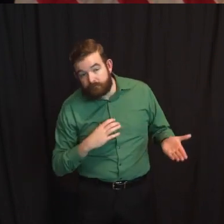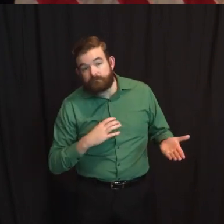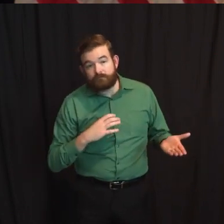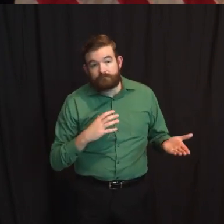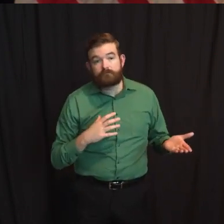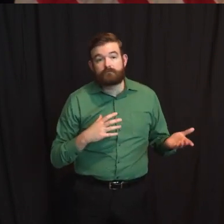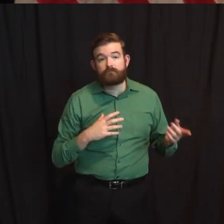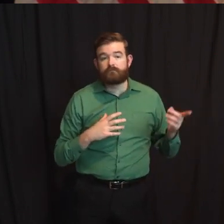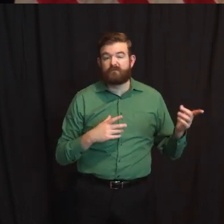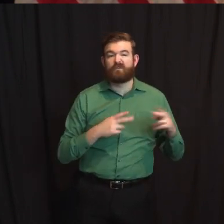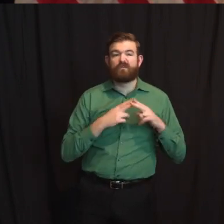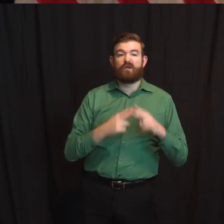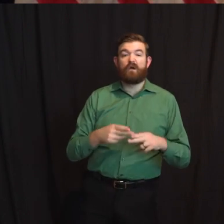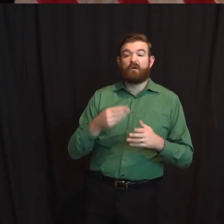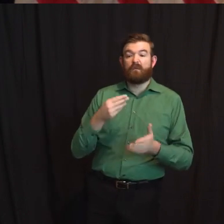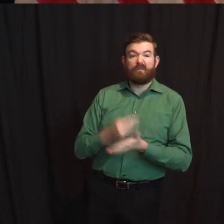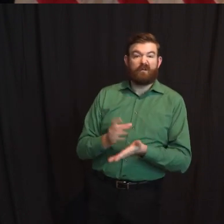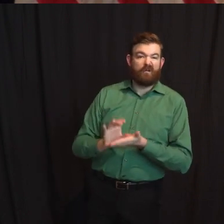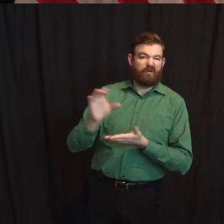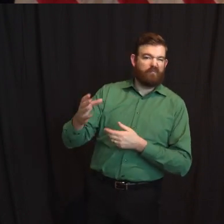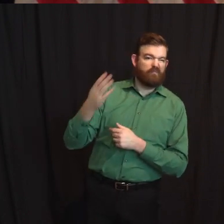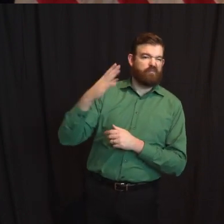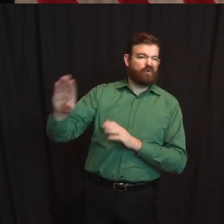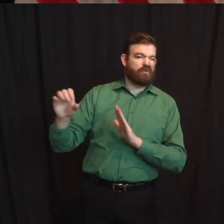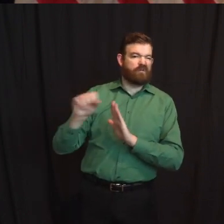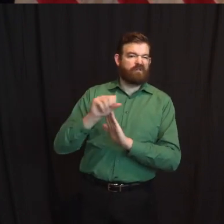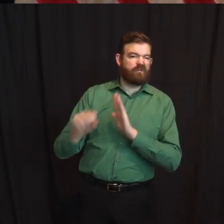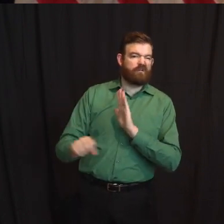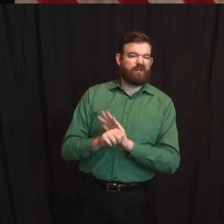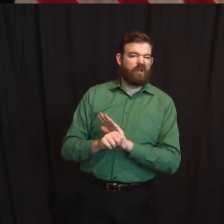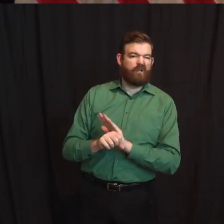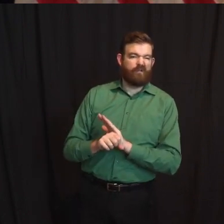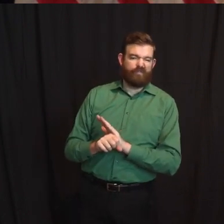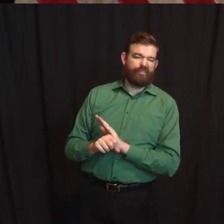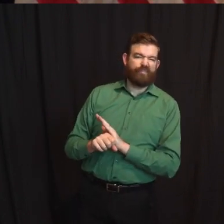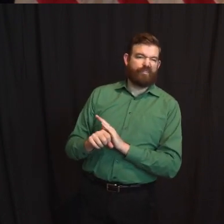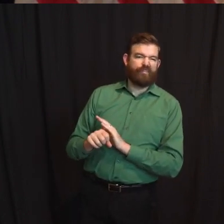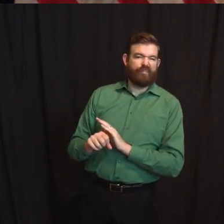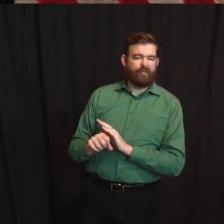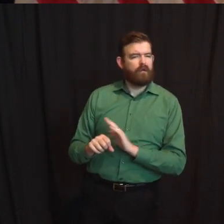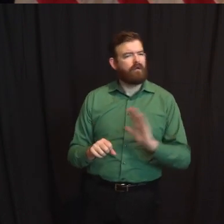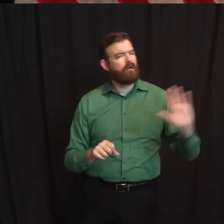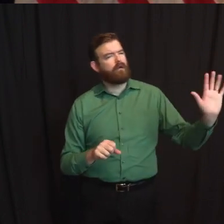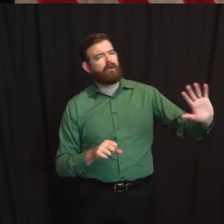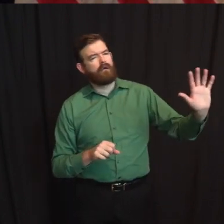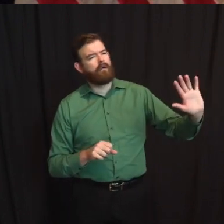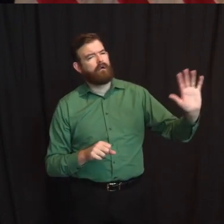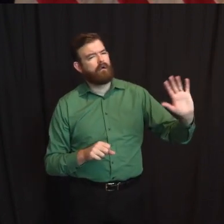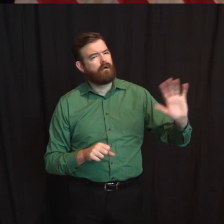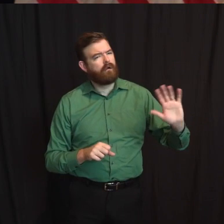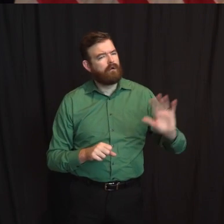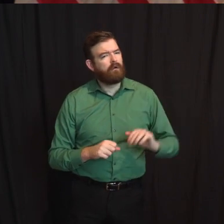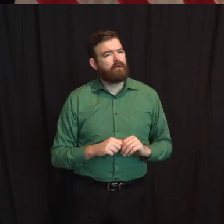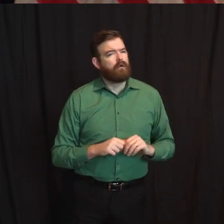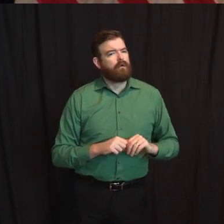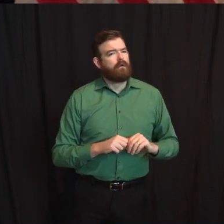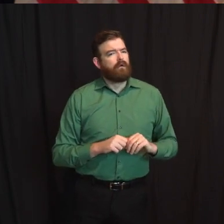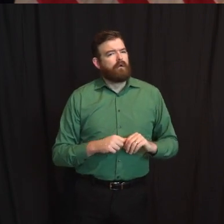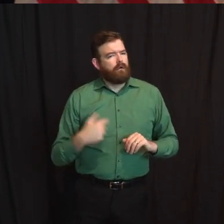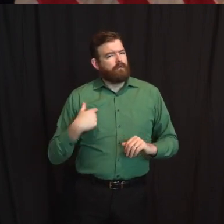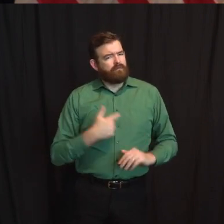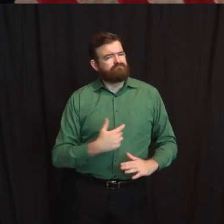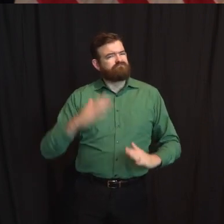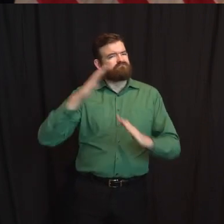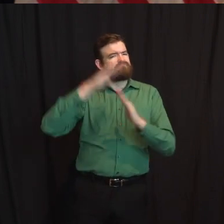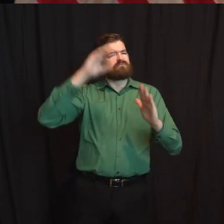legacy notion. And I reminded him that we were a AAA bond-rated state 30 years ago, and it's been a whole series of steps, but I